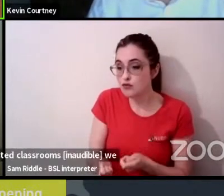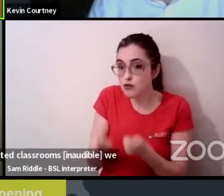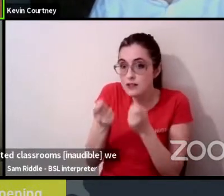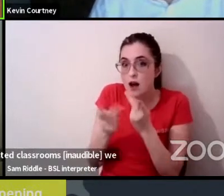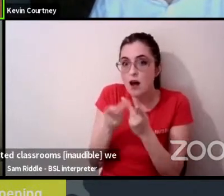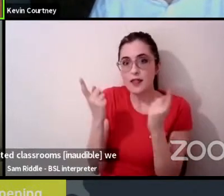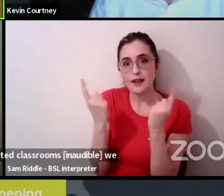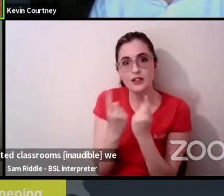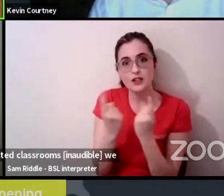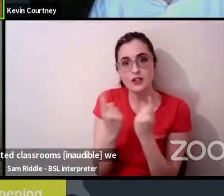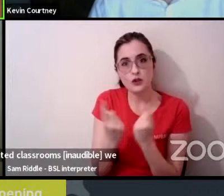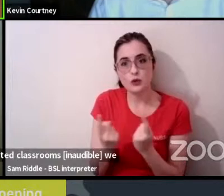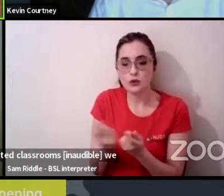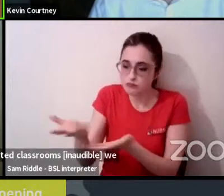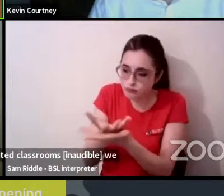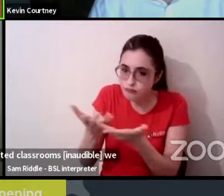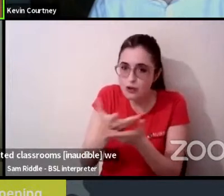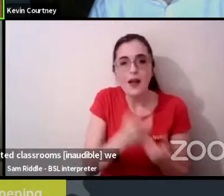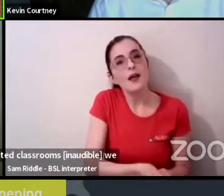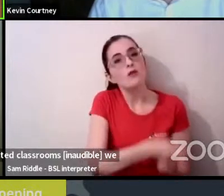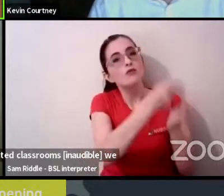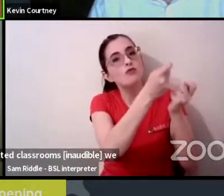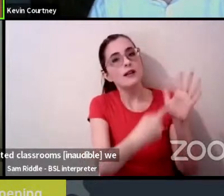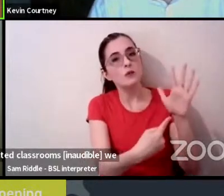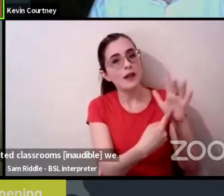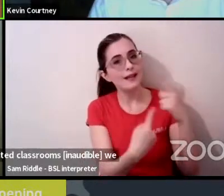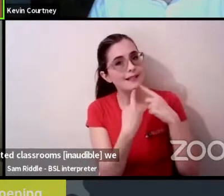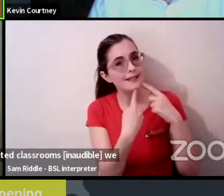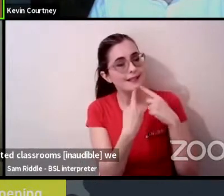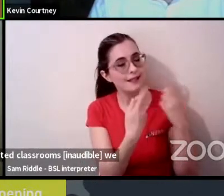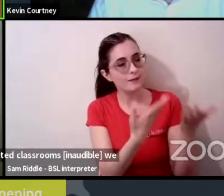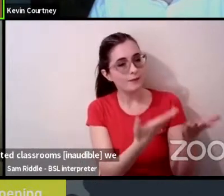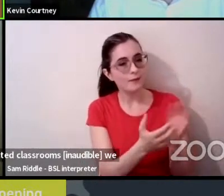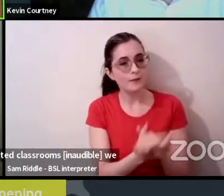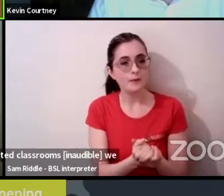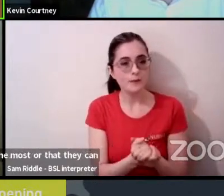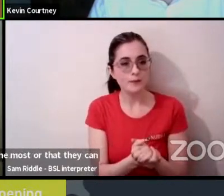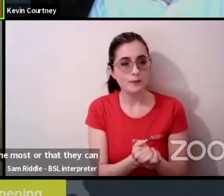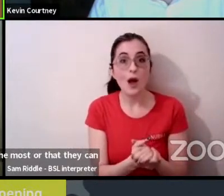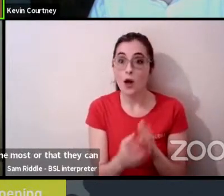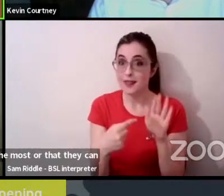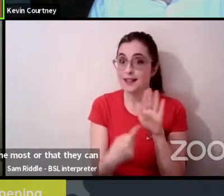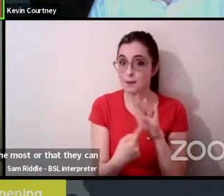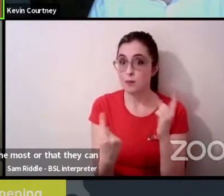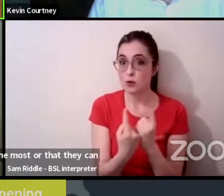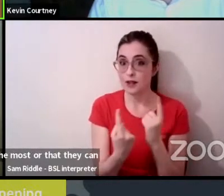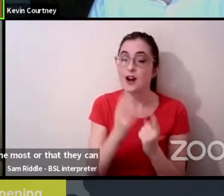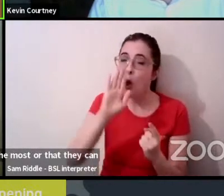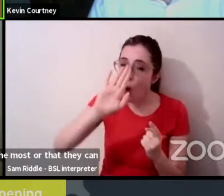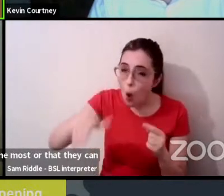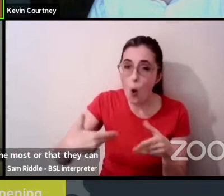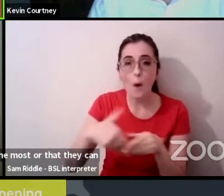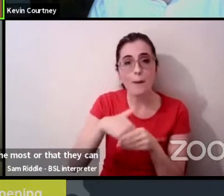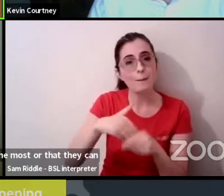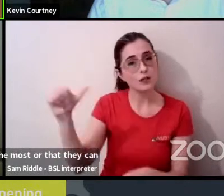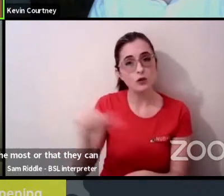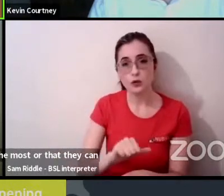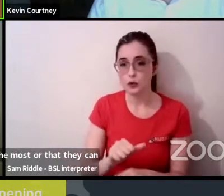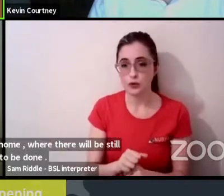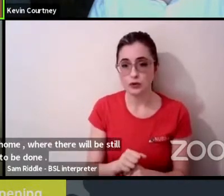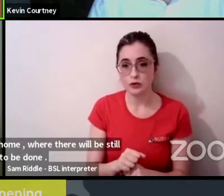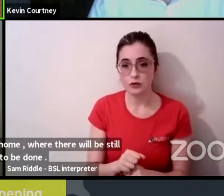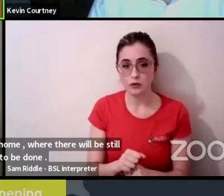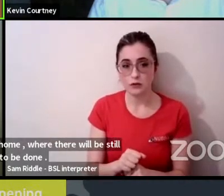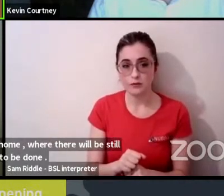union meeting, and then get those raised with your school leader. That's the key thing that all members should be doing during